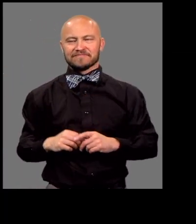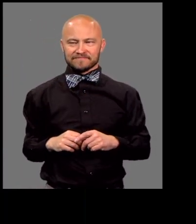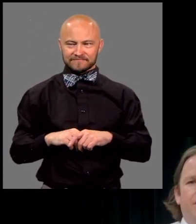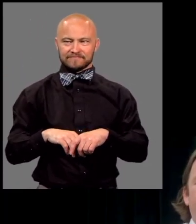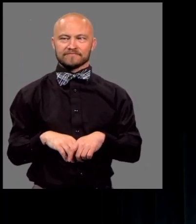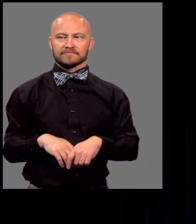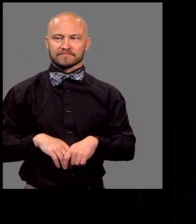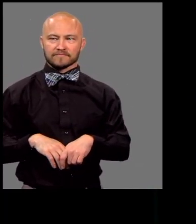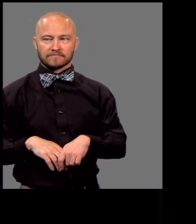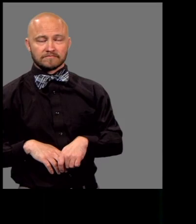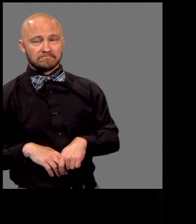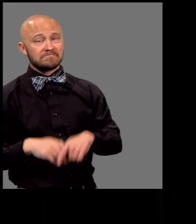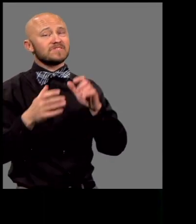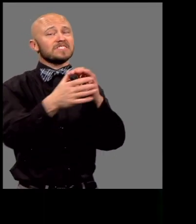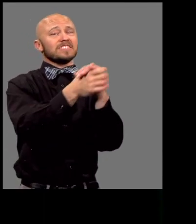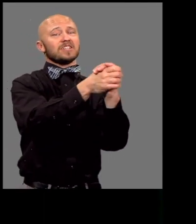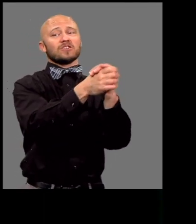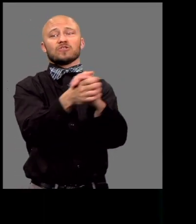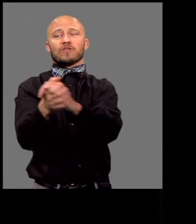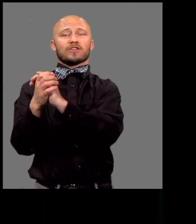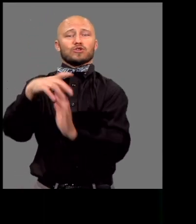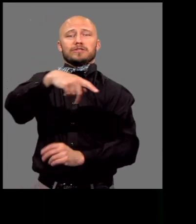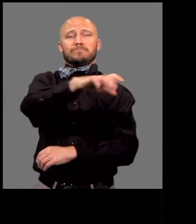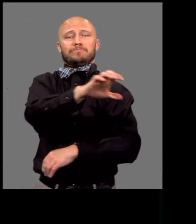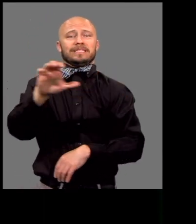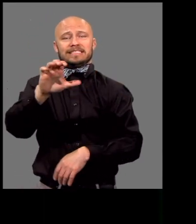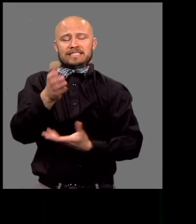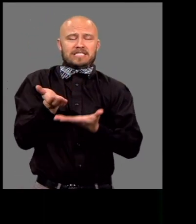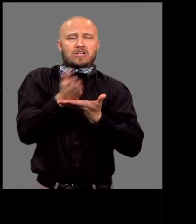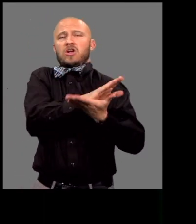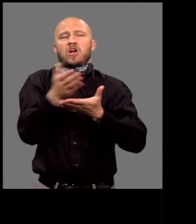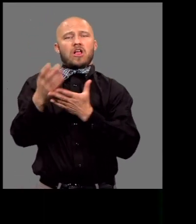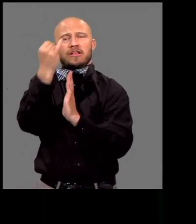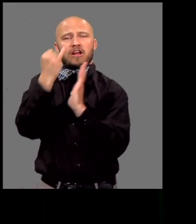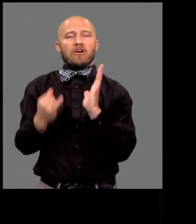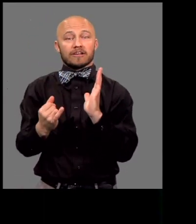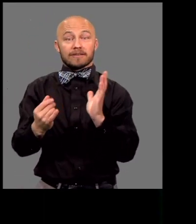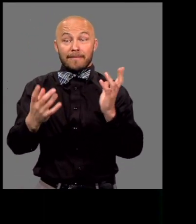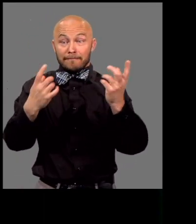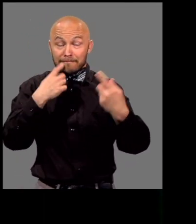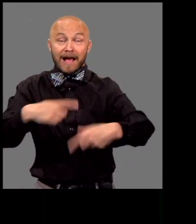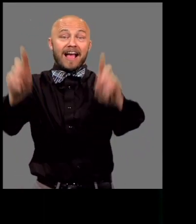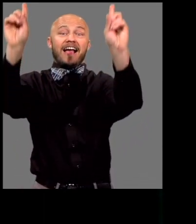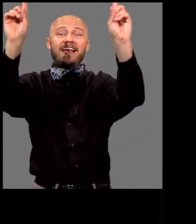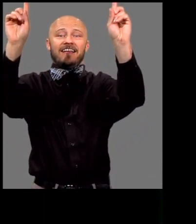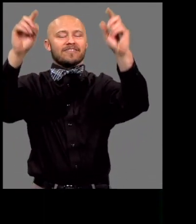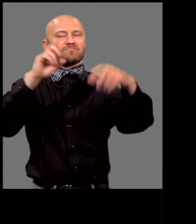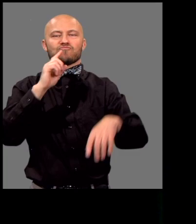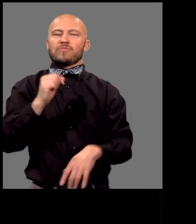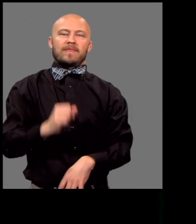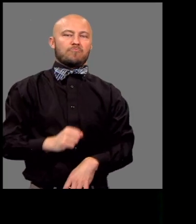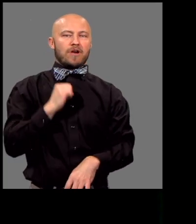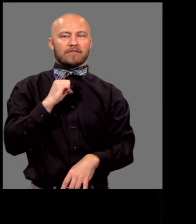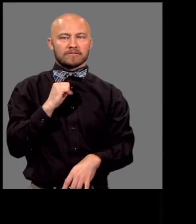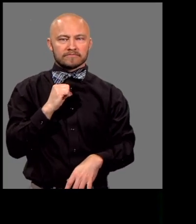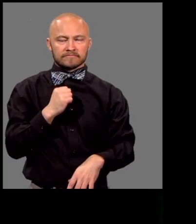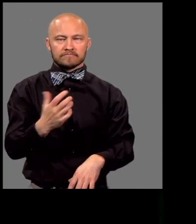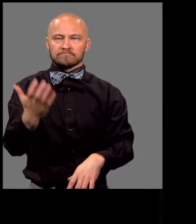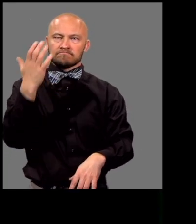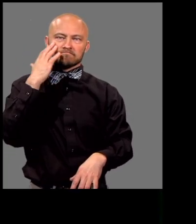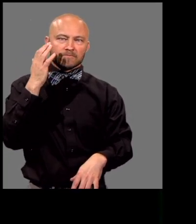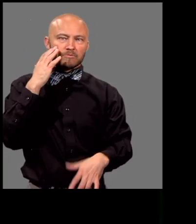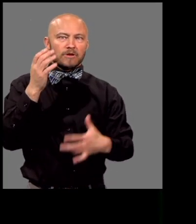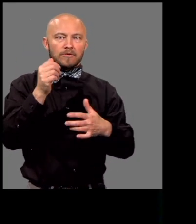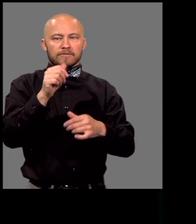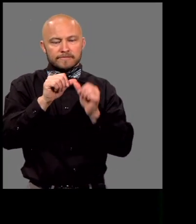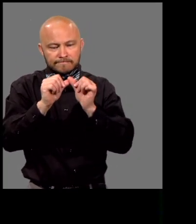right. Well, congratulations, PCC Culinary Arts graduates. You did it. And we are so proud of you. We know